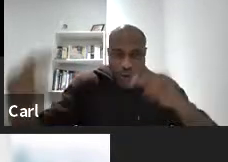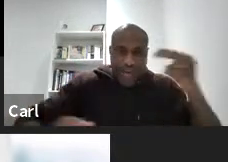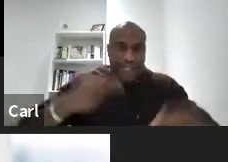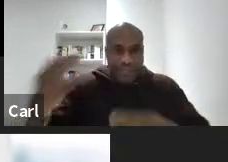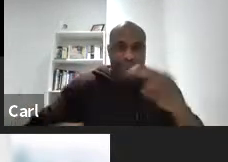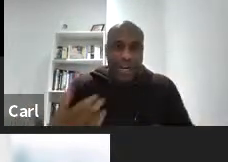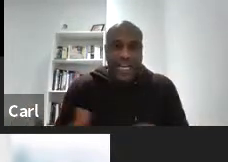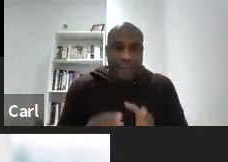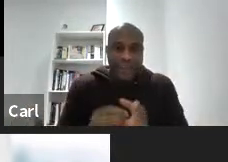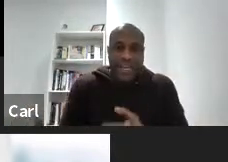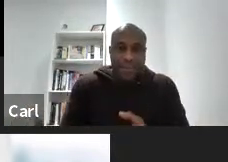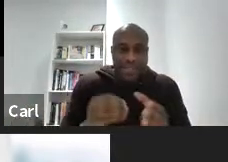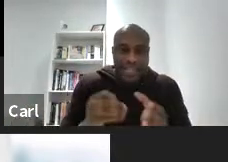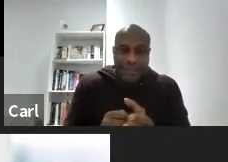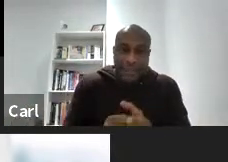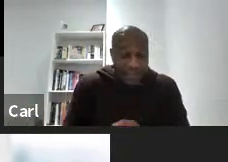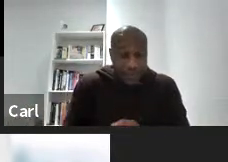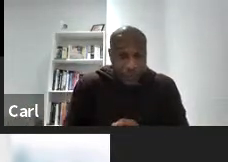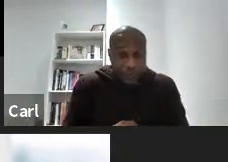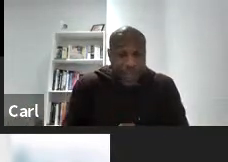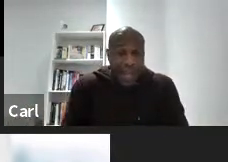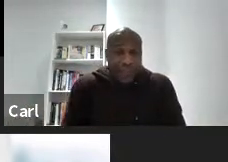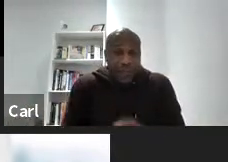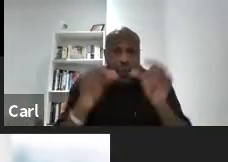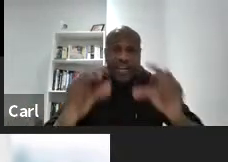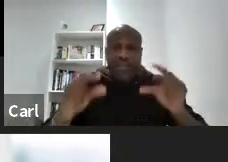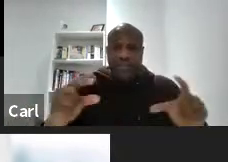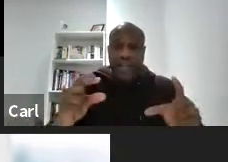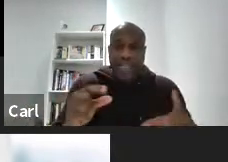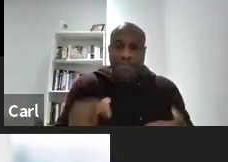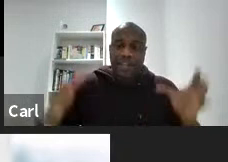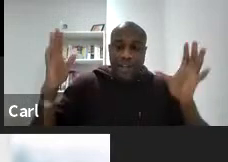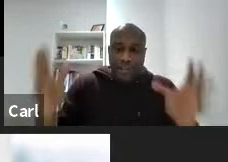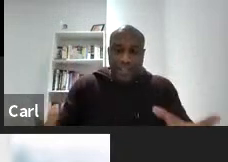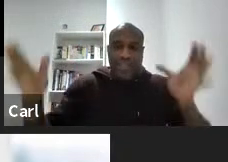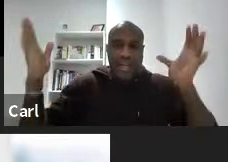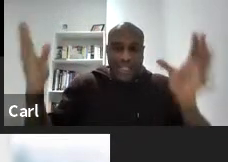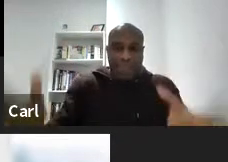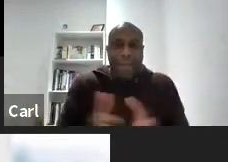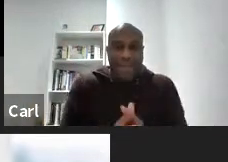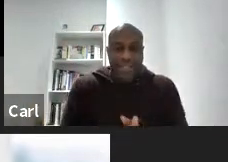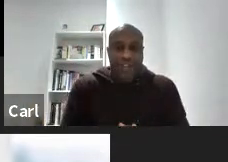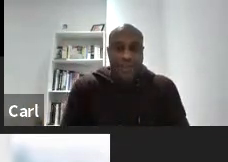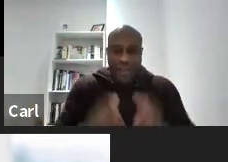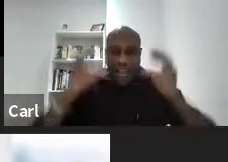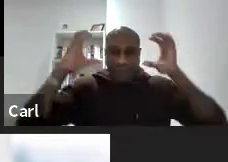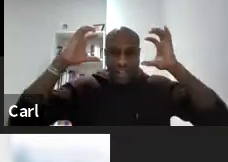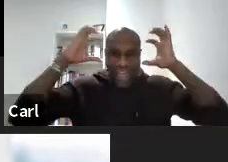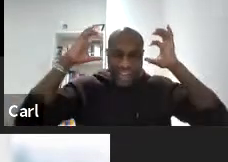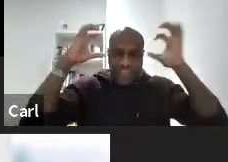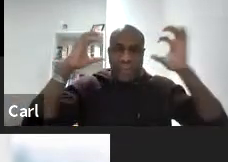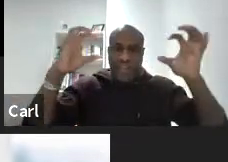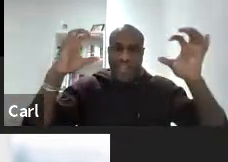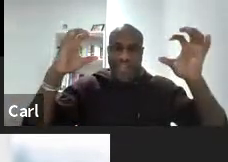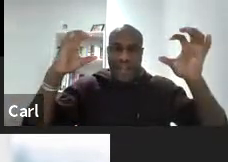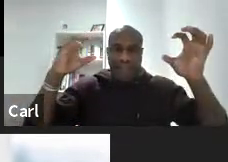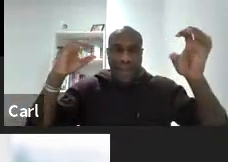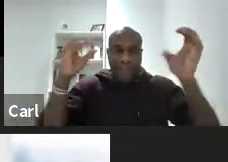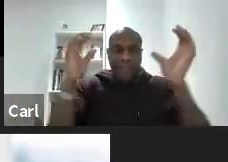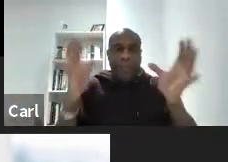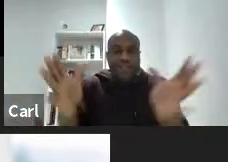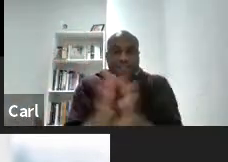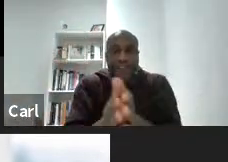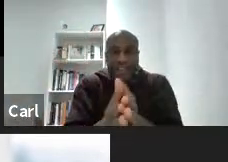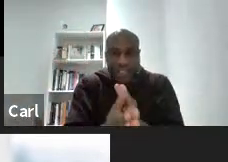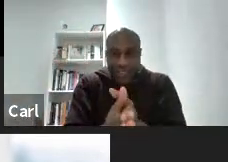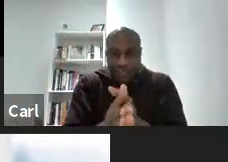just trying to find a repeatable and scalable business model. And the way you do that is by constant experimentation, by having an agile mindset,